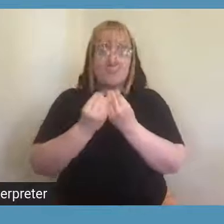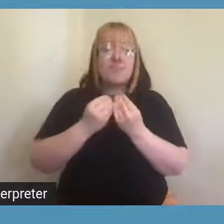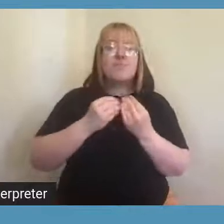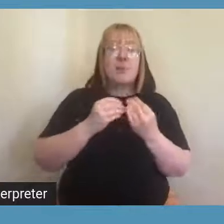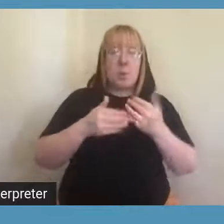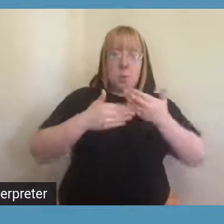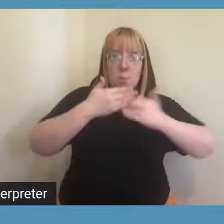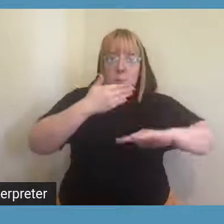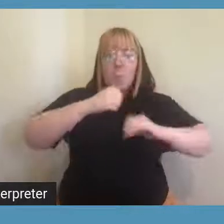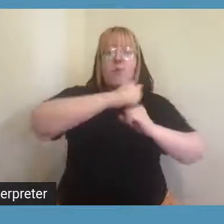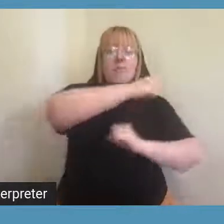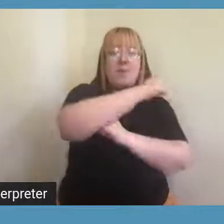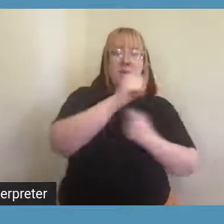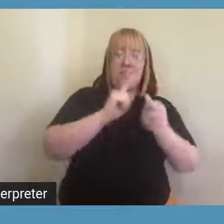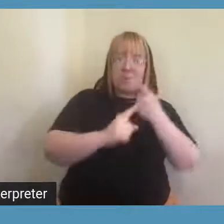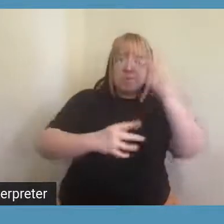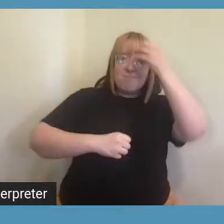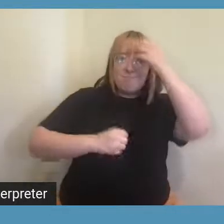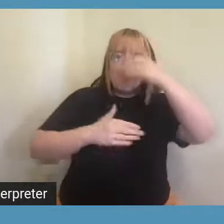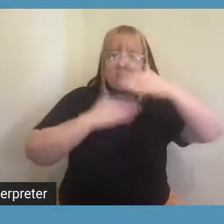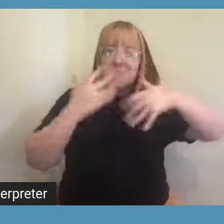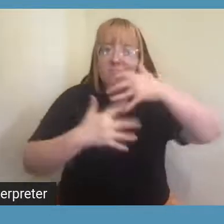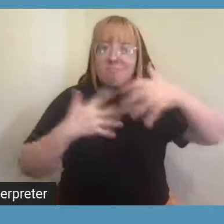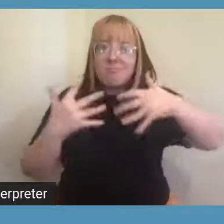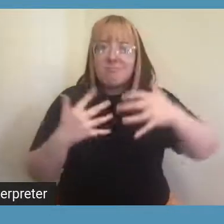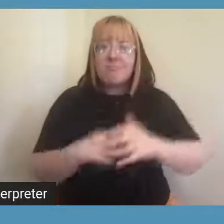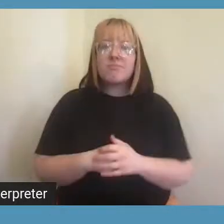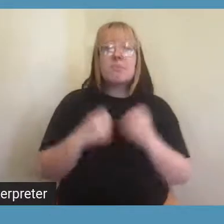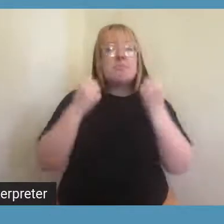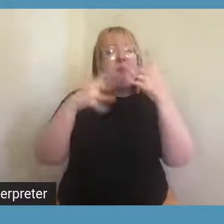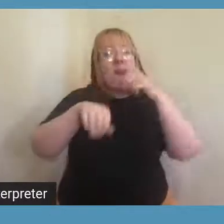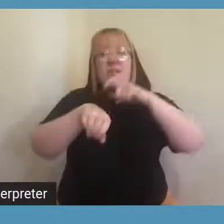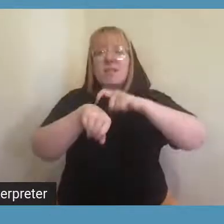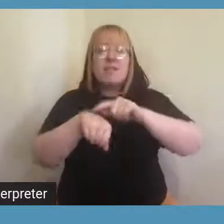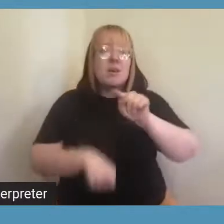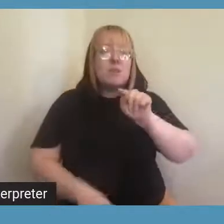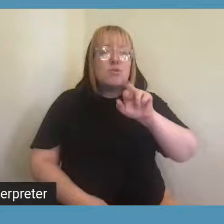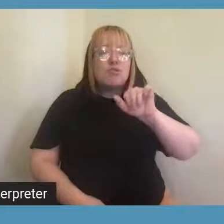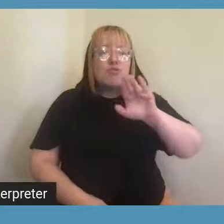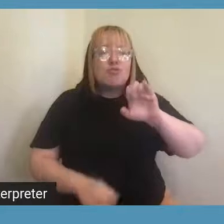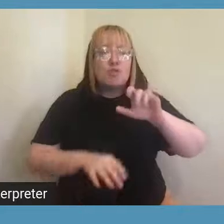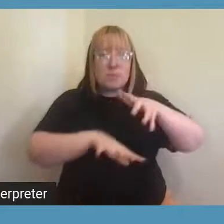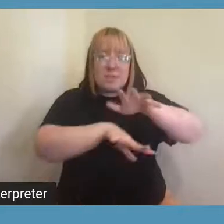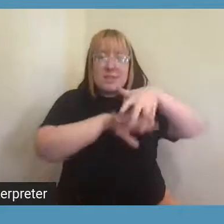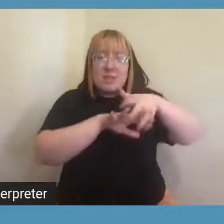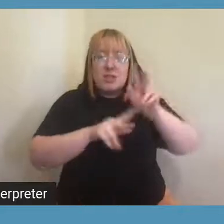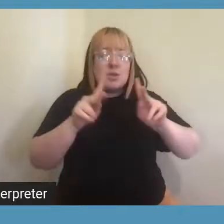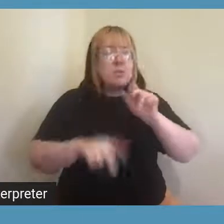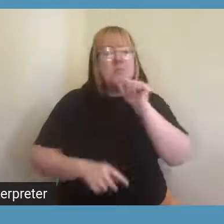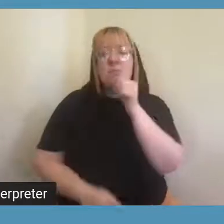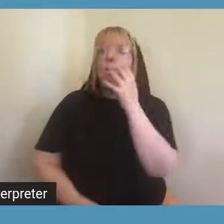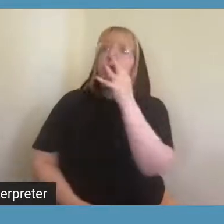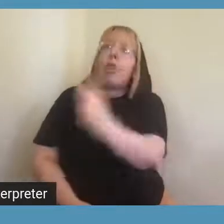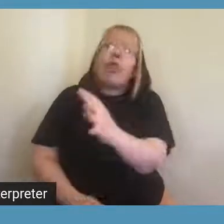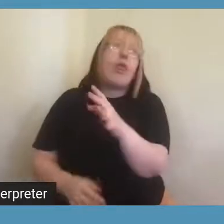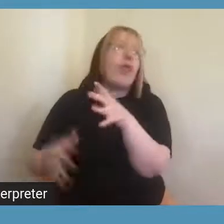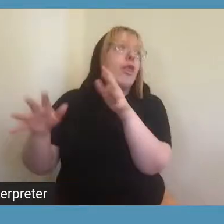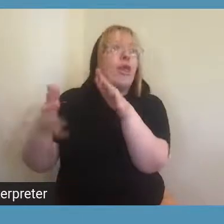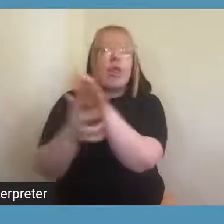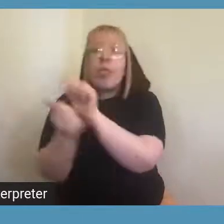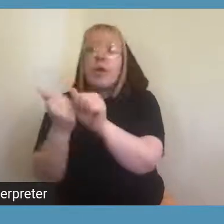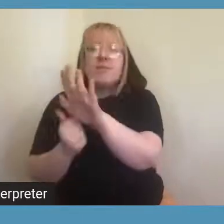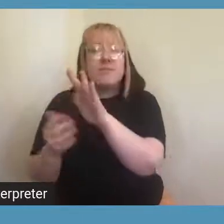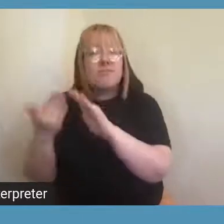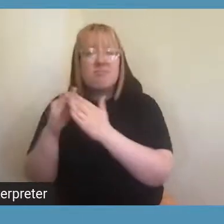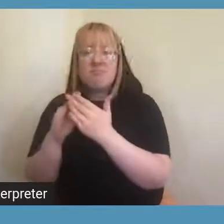that perpetuated the exclusions and erasures of many Native peoples throughout the United States and beyond. We ask you to reflect on the